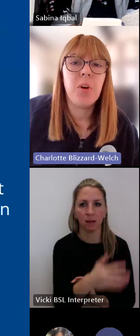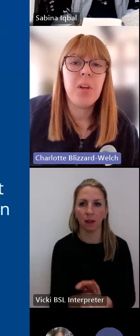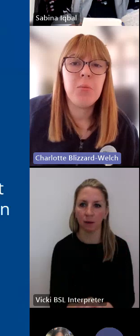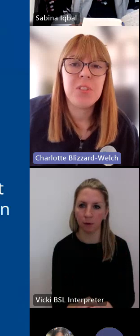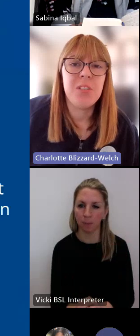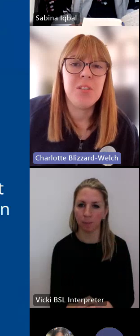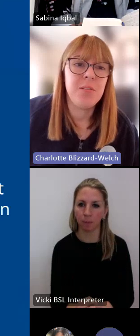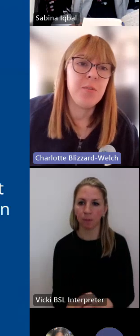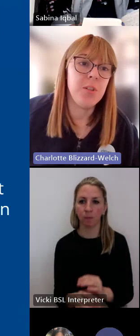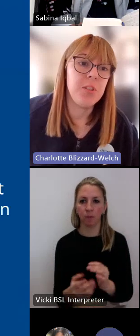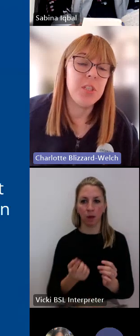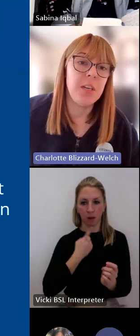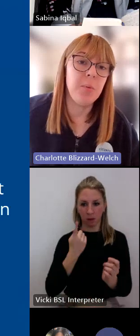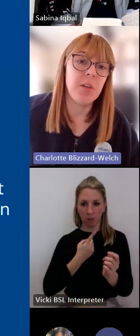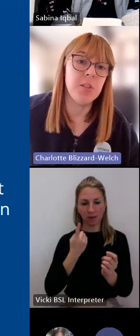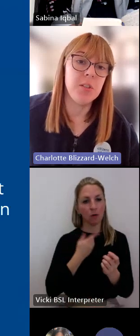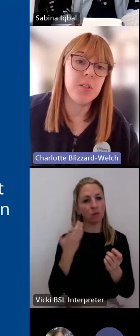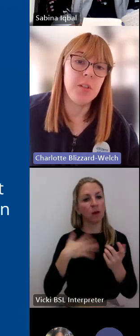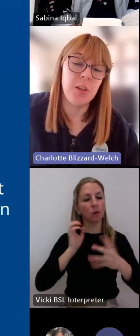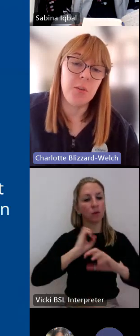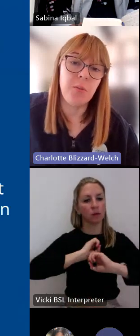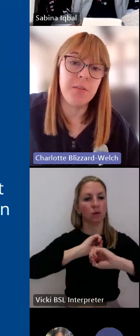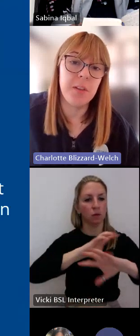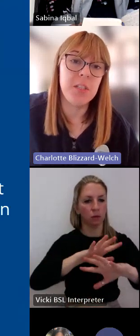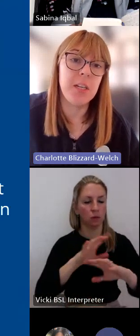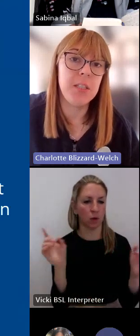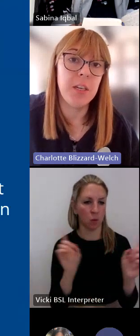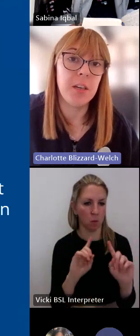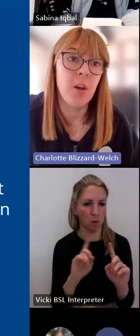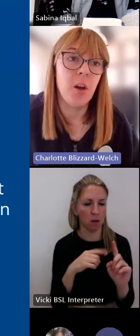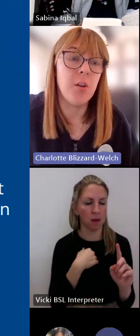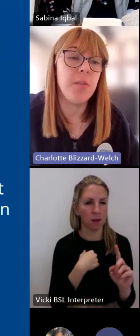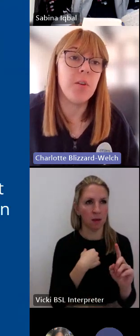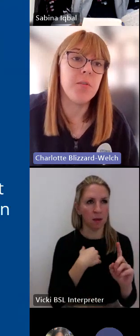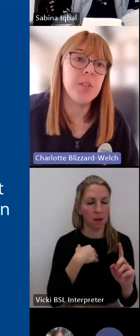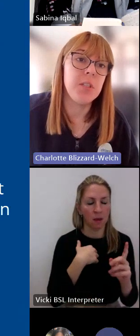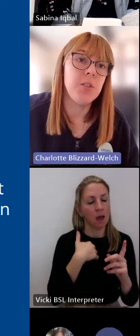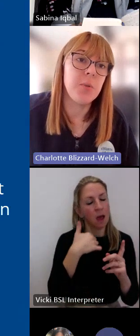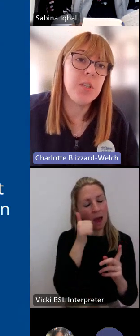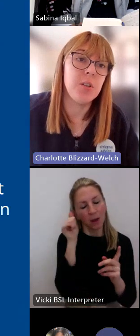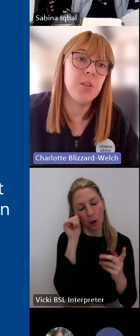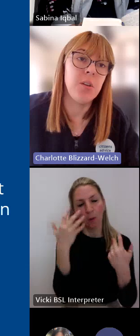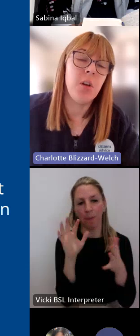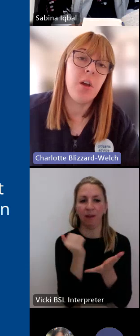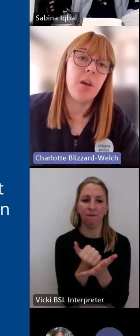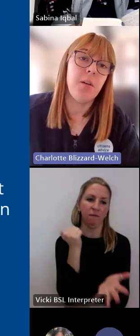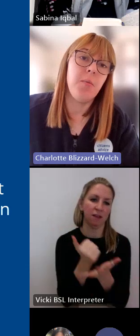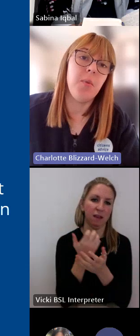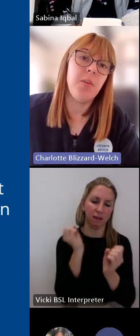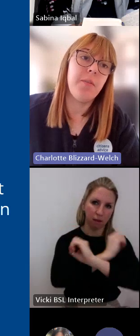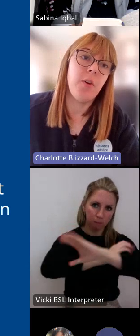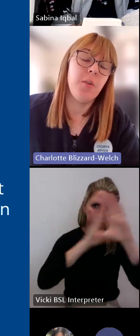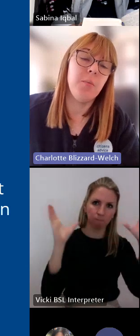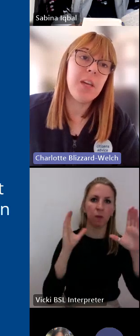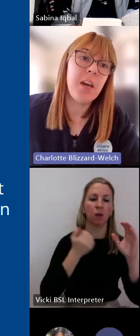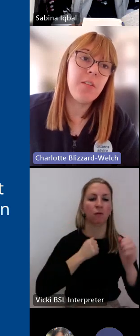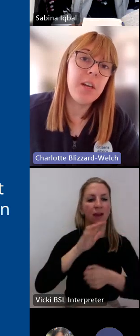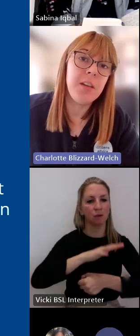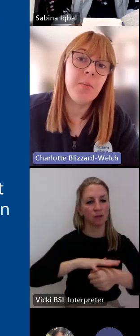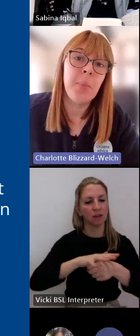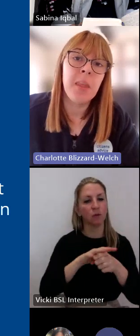So what I wanted to do for you today, because we've had a fantastic overview of the situation